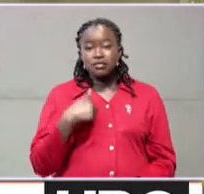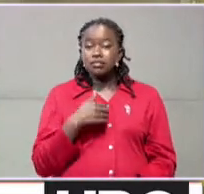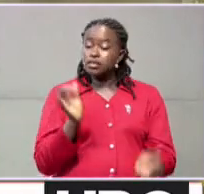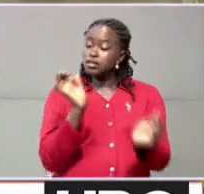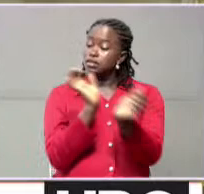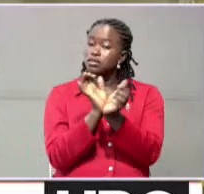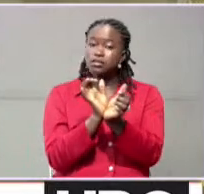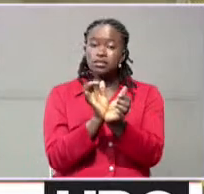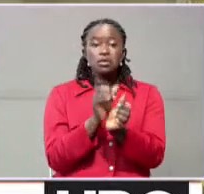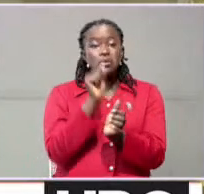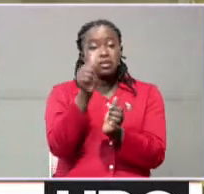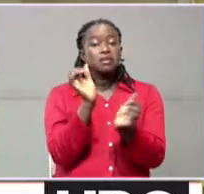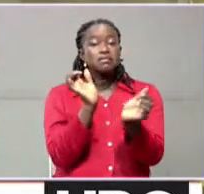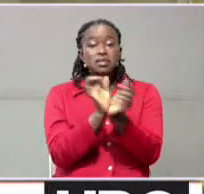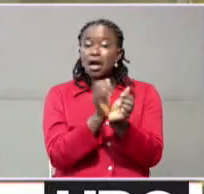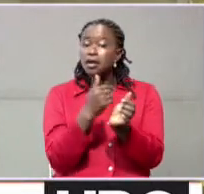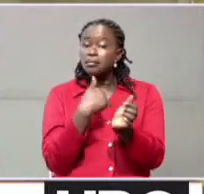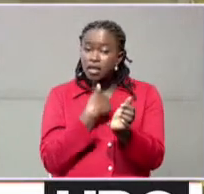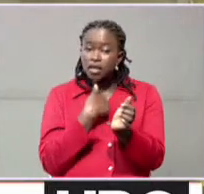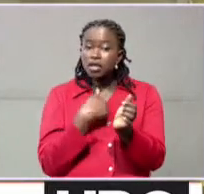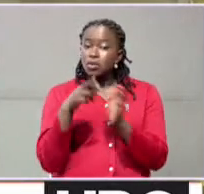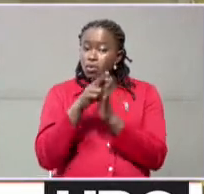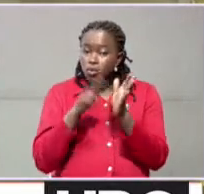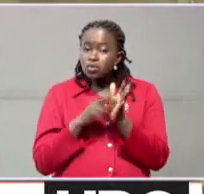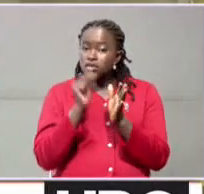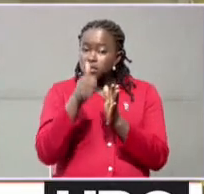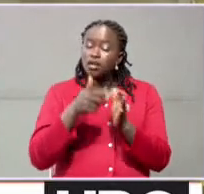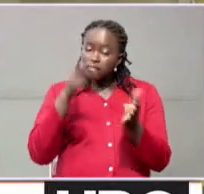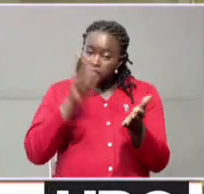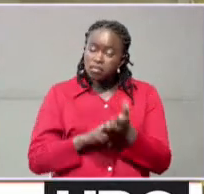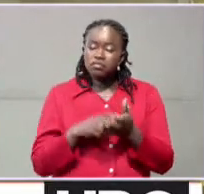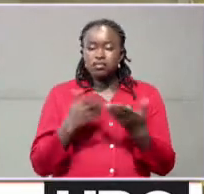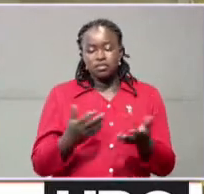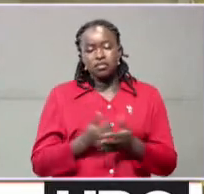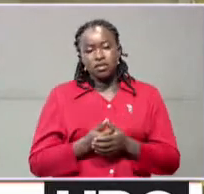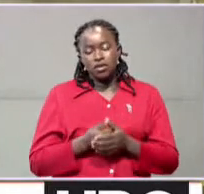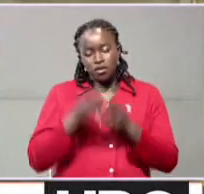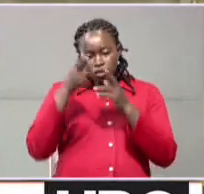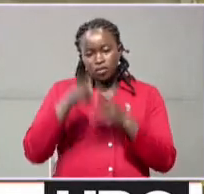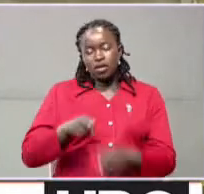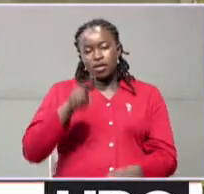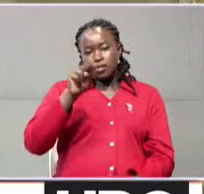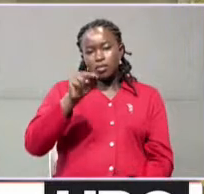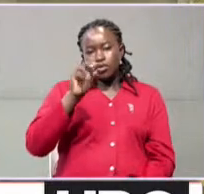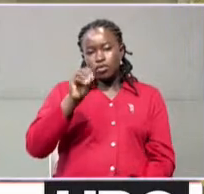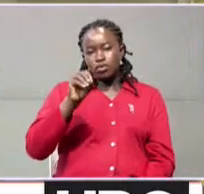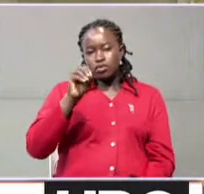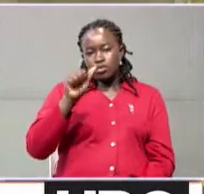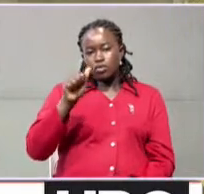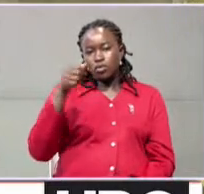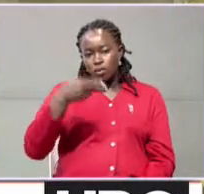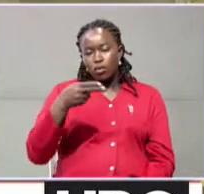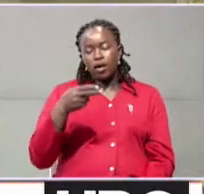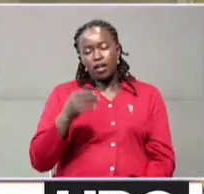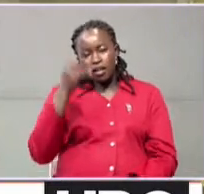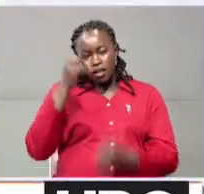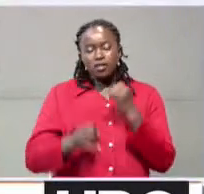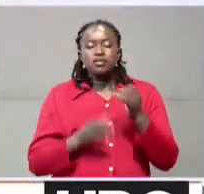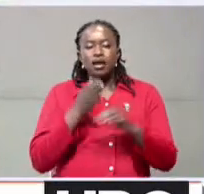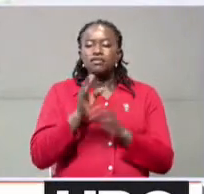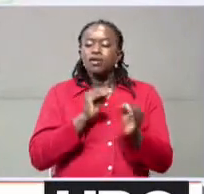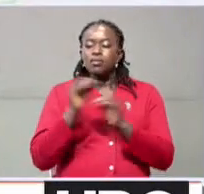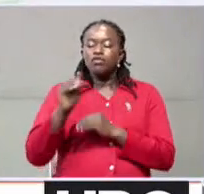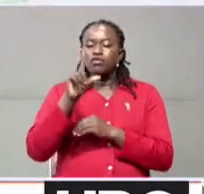tied by you by the rules you passed so when i will know why you're the rest and i go to lead over position